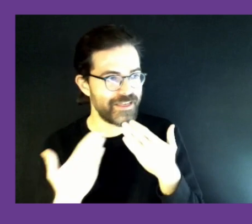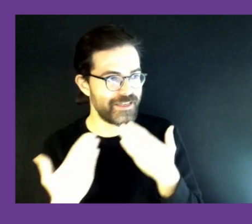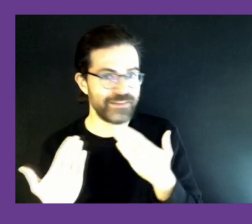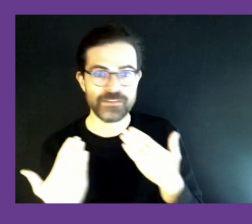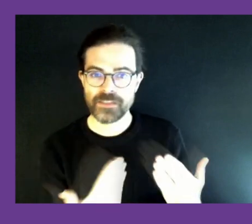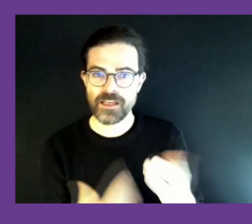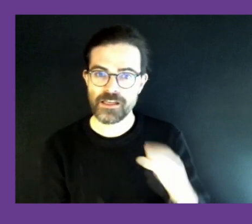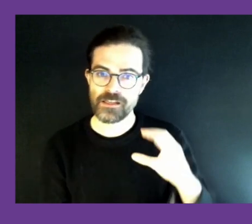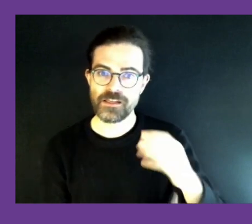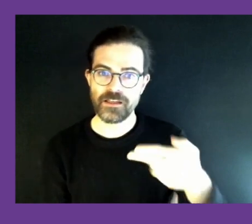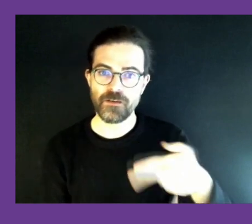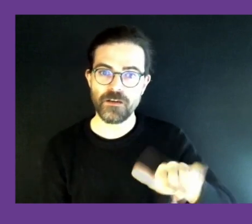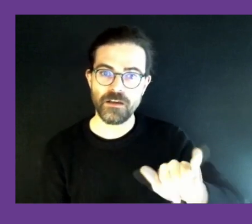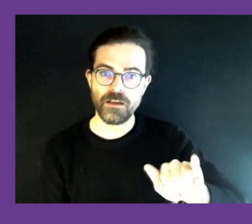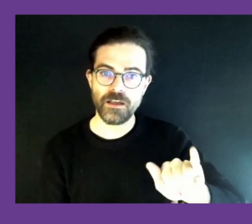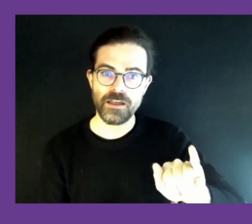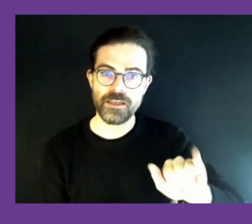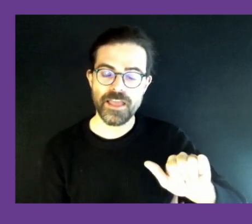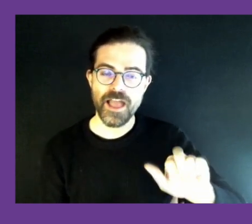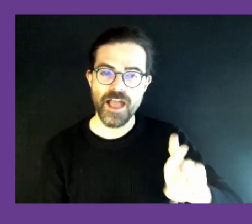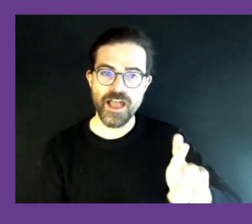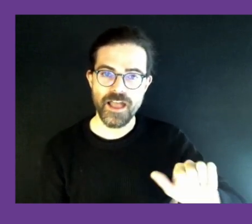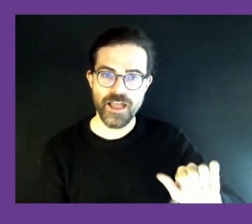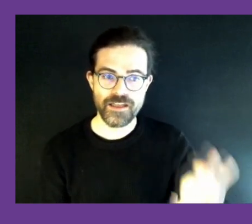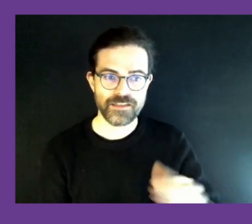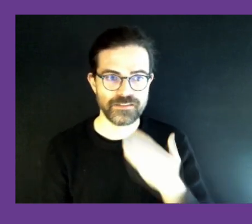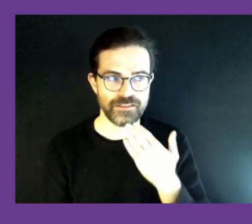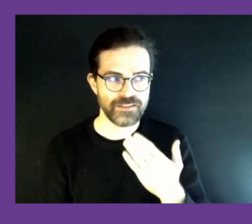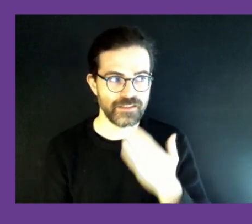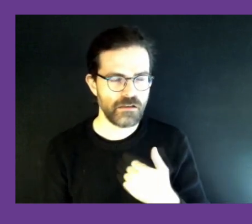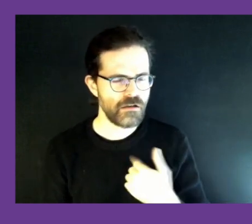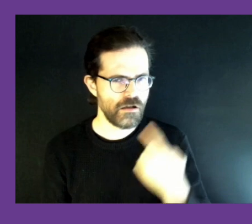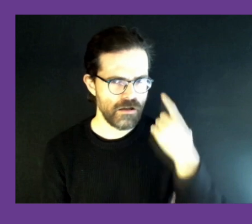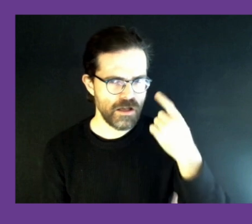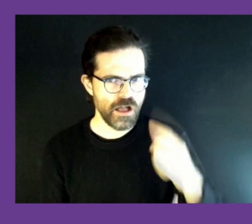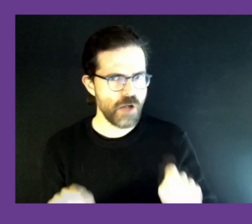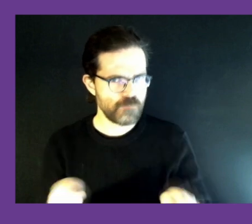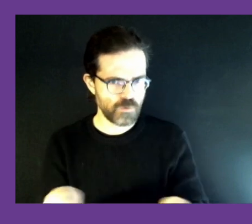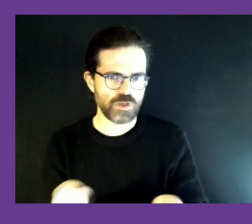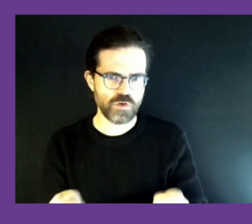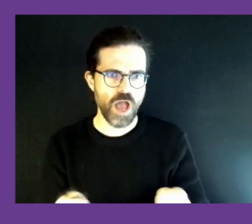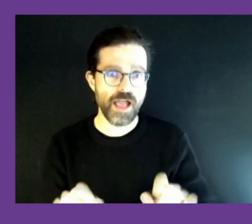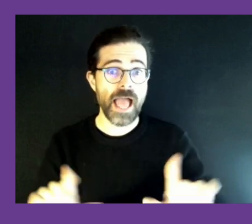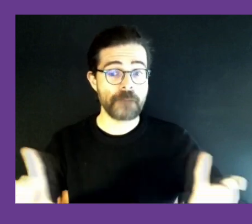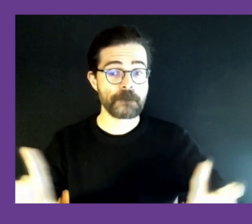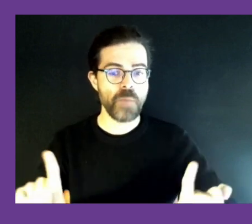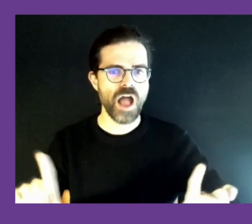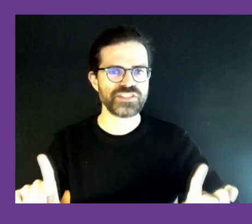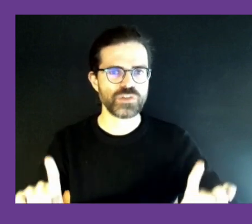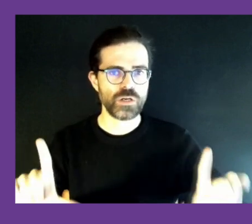I will try to share my screen. Please give me a minute. Even with a few years